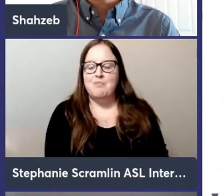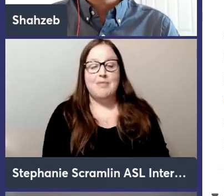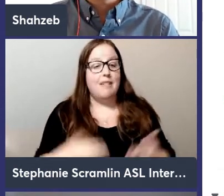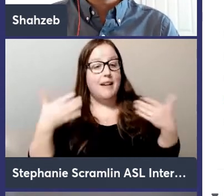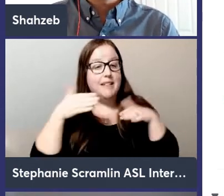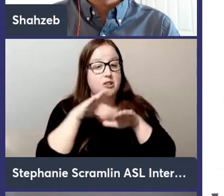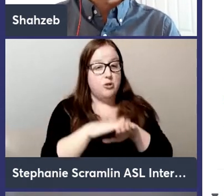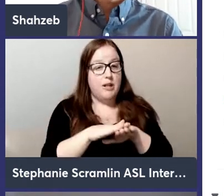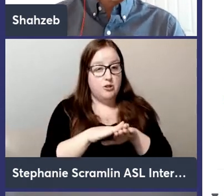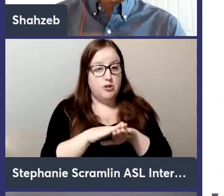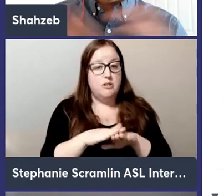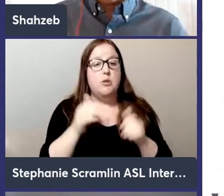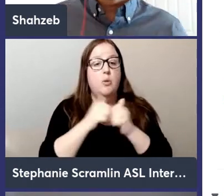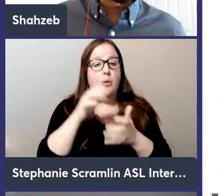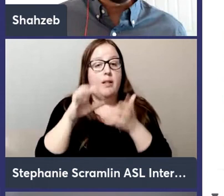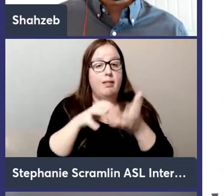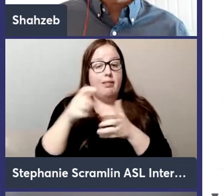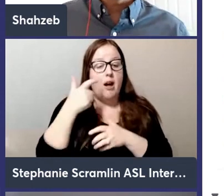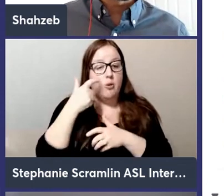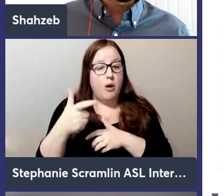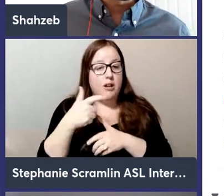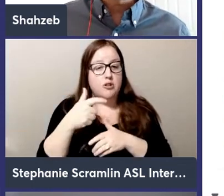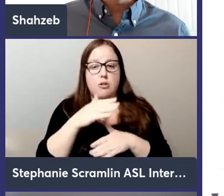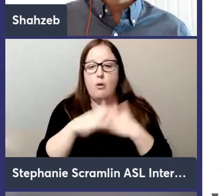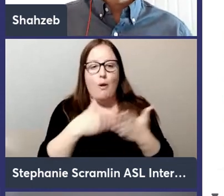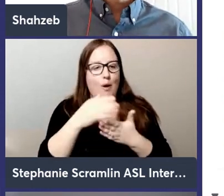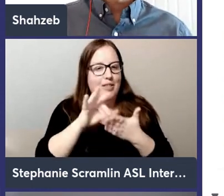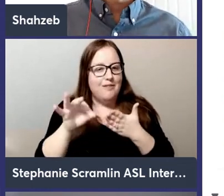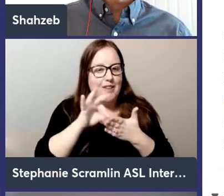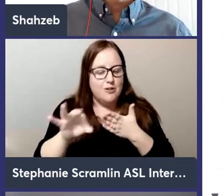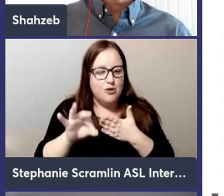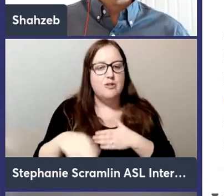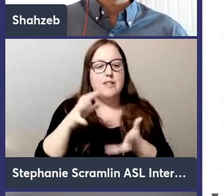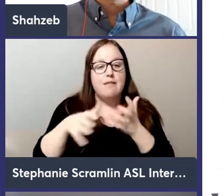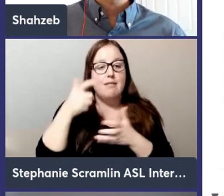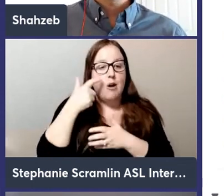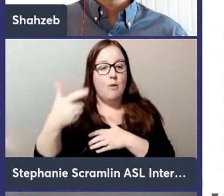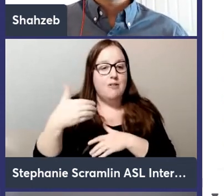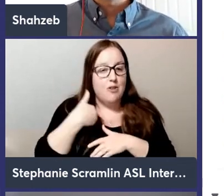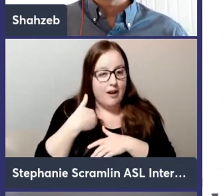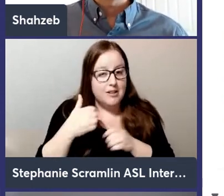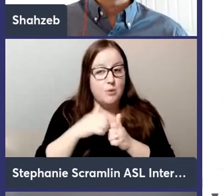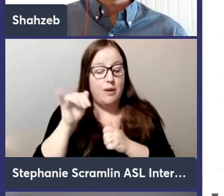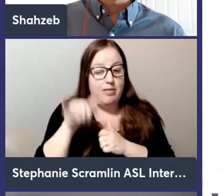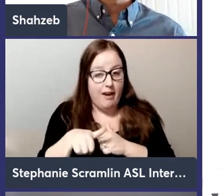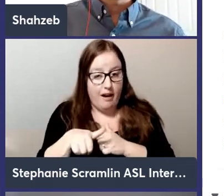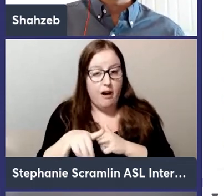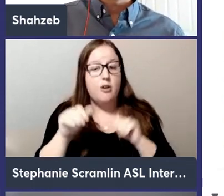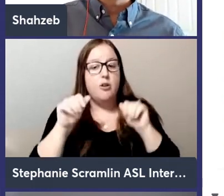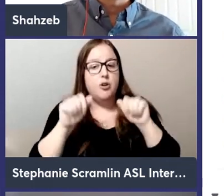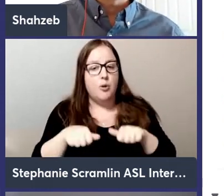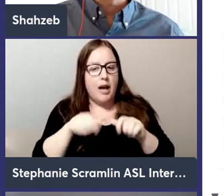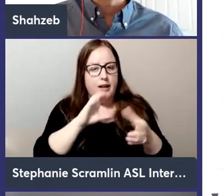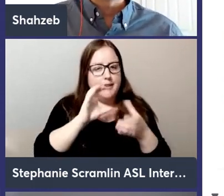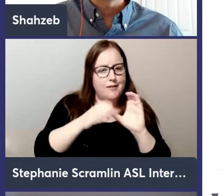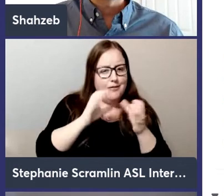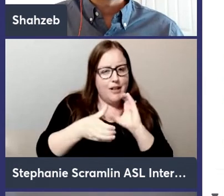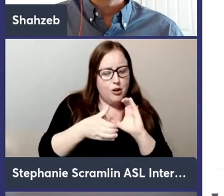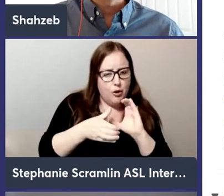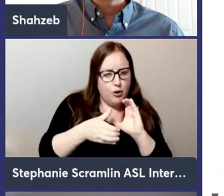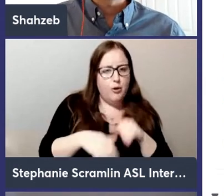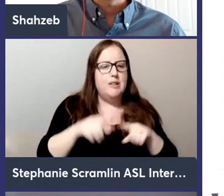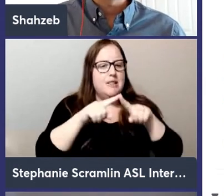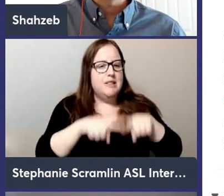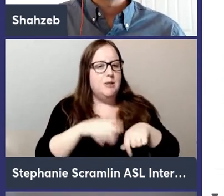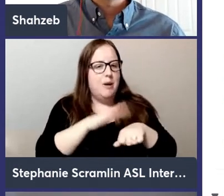Integration directly with CloudWatch gives you all the features that CloudWatch has. So, with this, you can kind of configure any of those depending